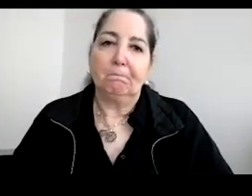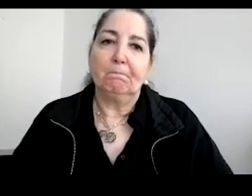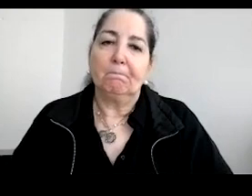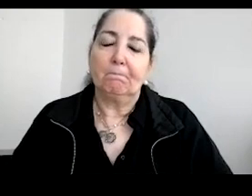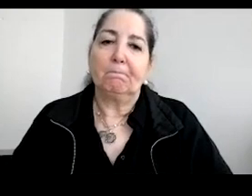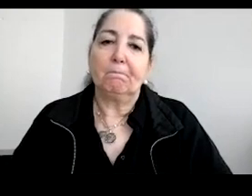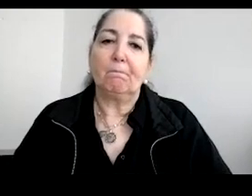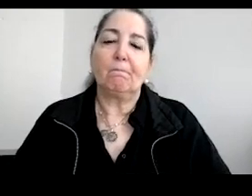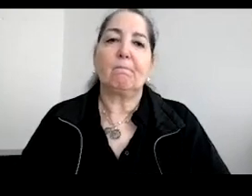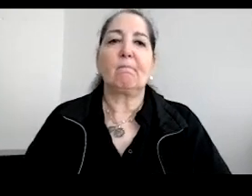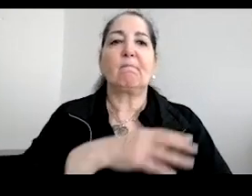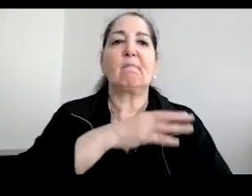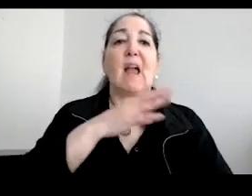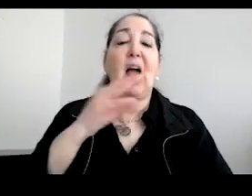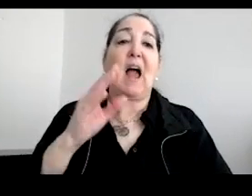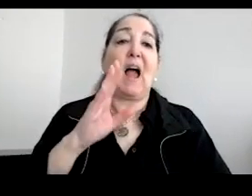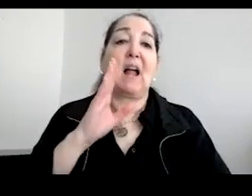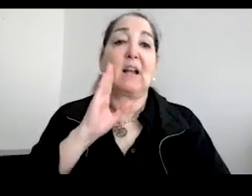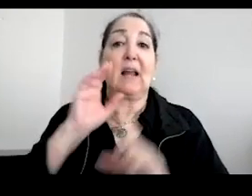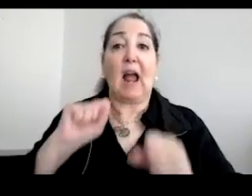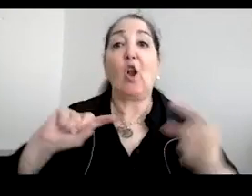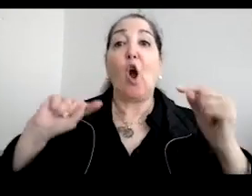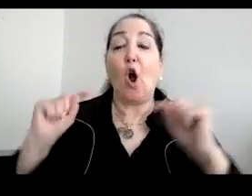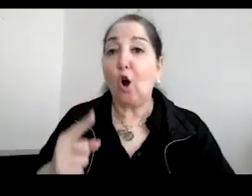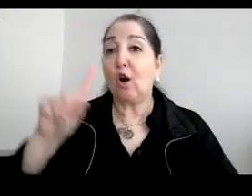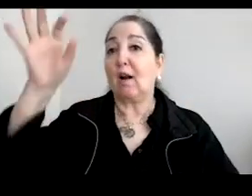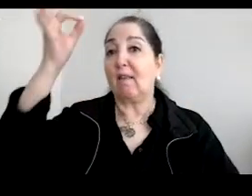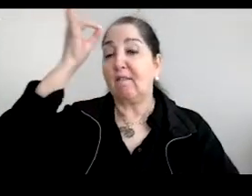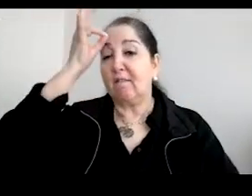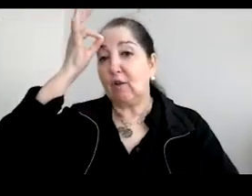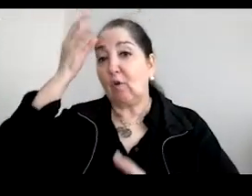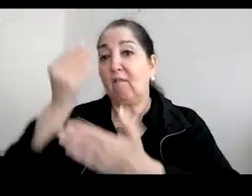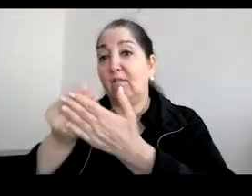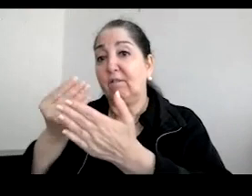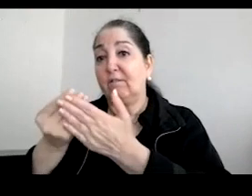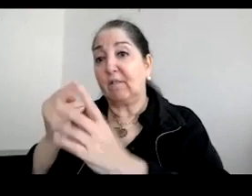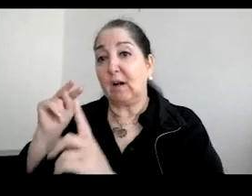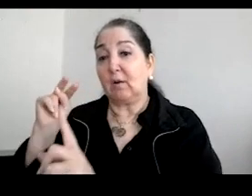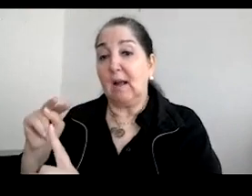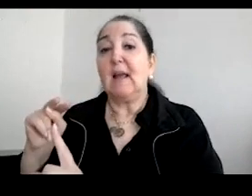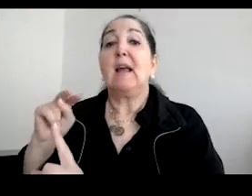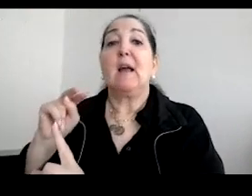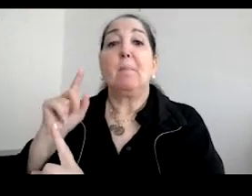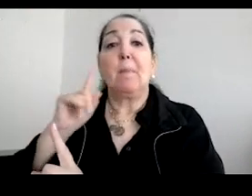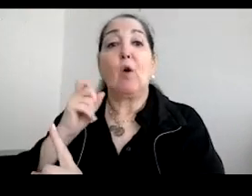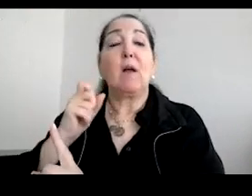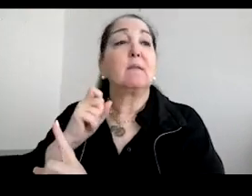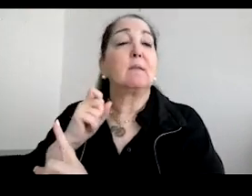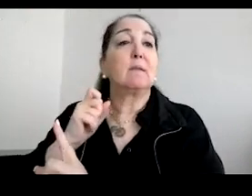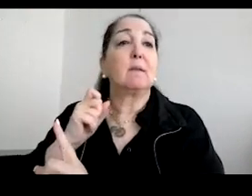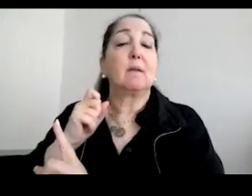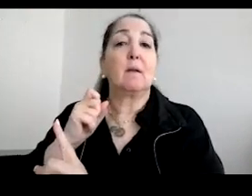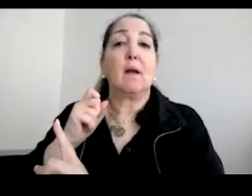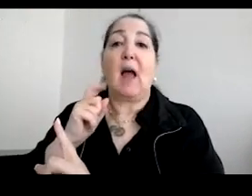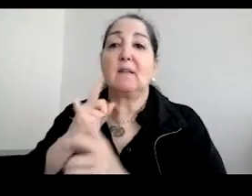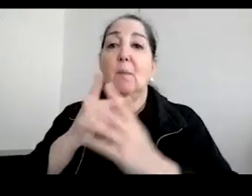and even hurt the federal government's fiscal standing, because as the productive capacity of the